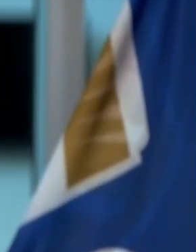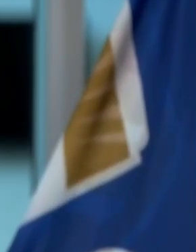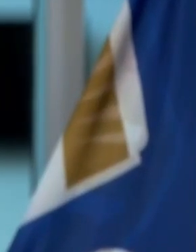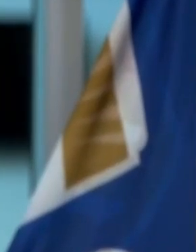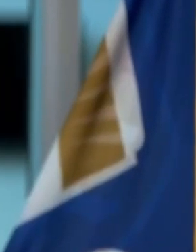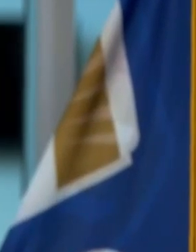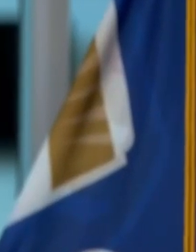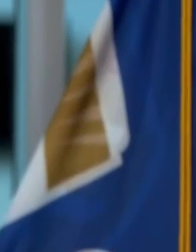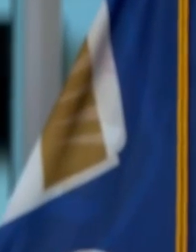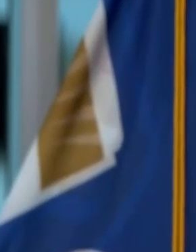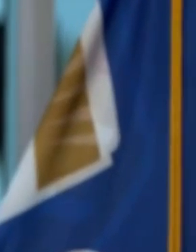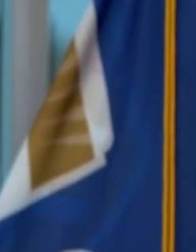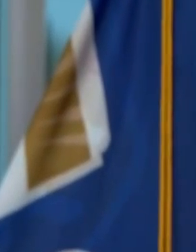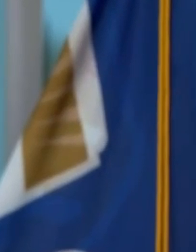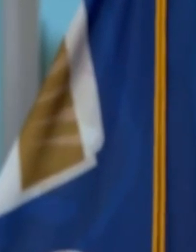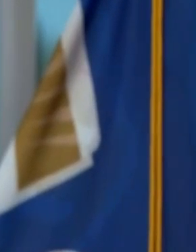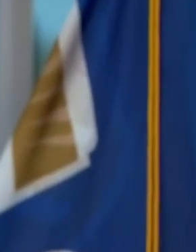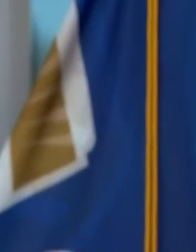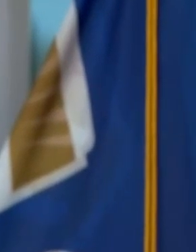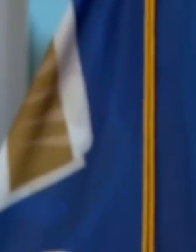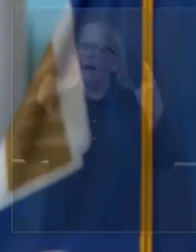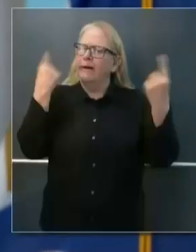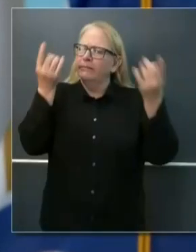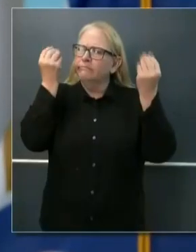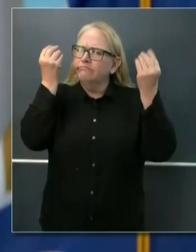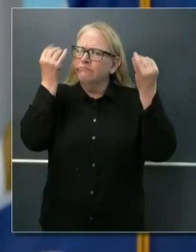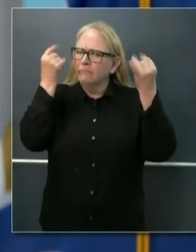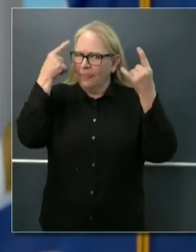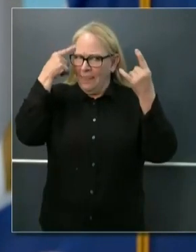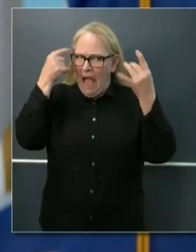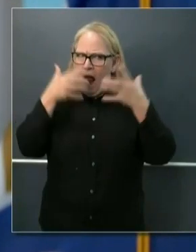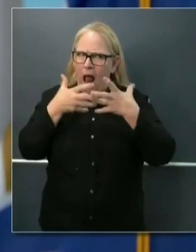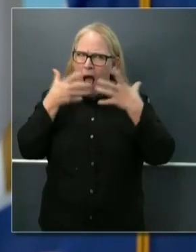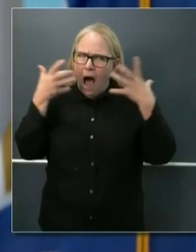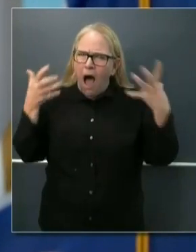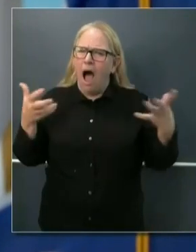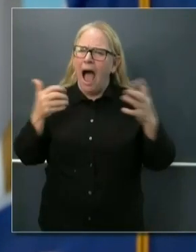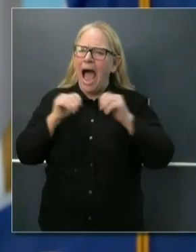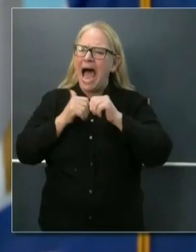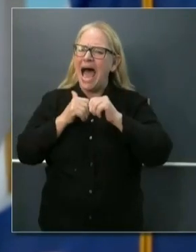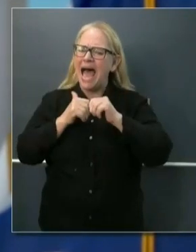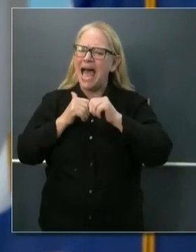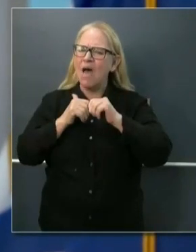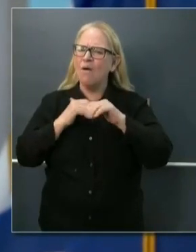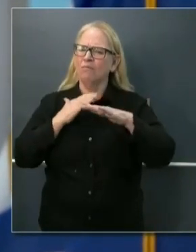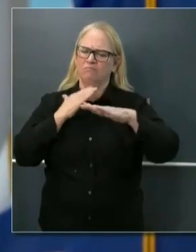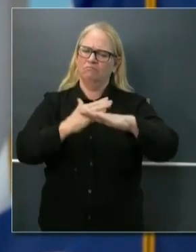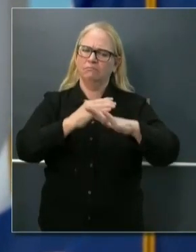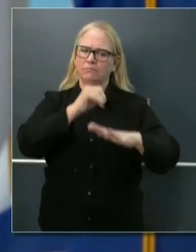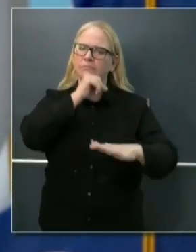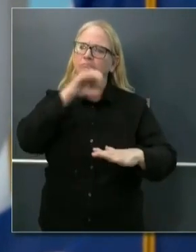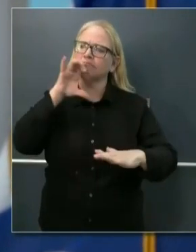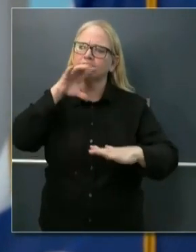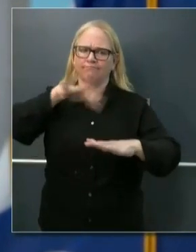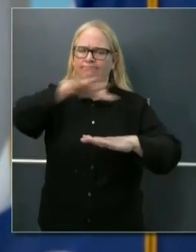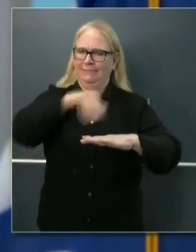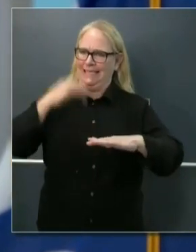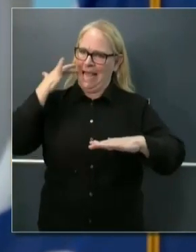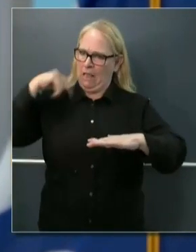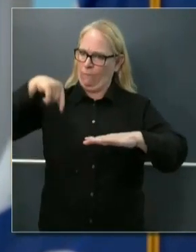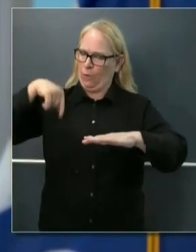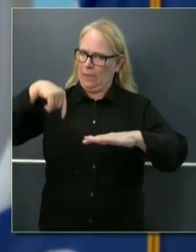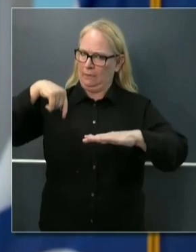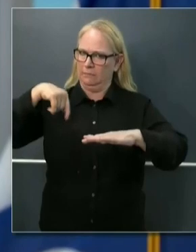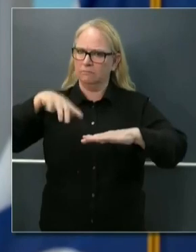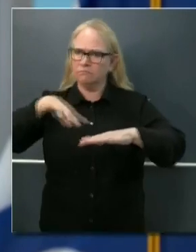Well, good afternoon. We've been thinking a lot about how we can not only protect our seniors in the state of California, a source